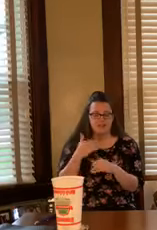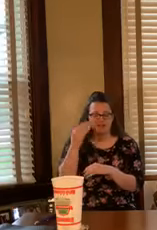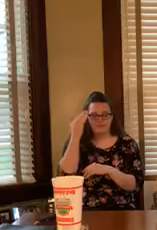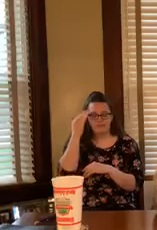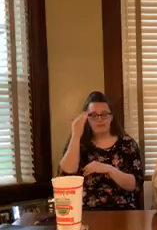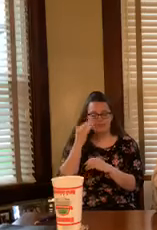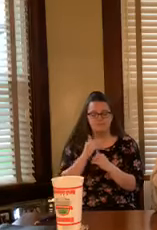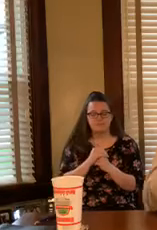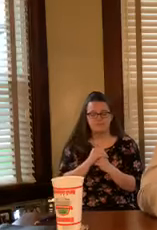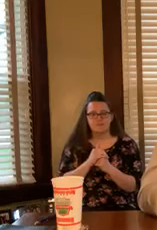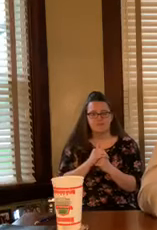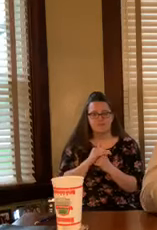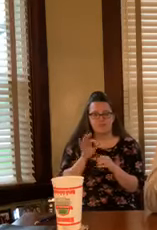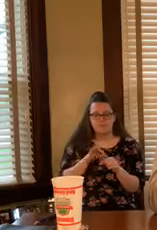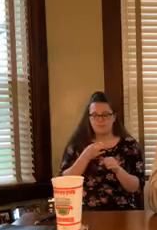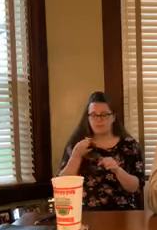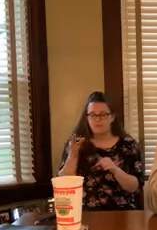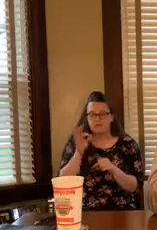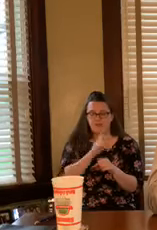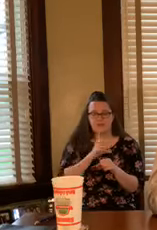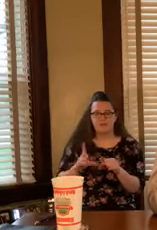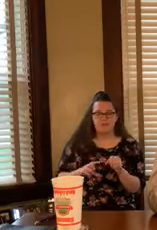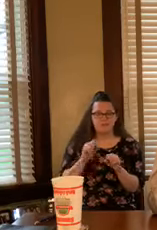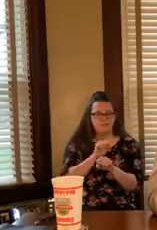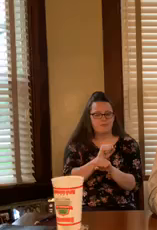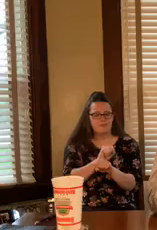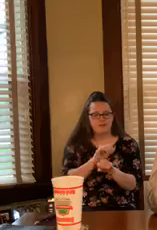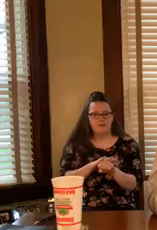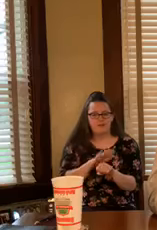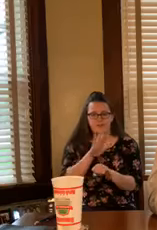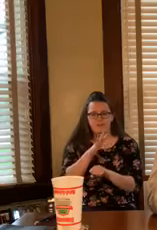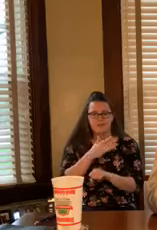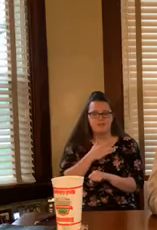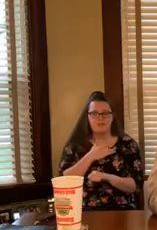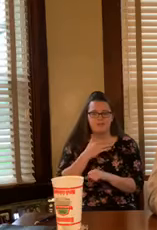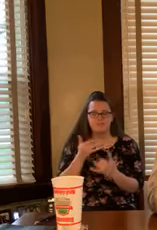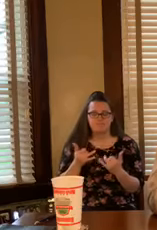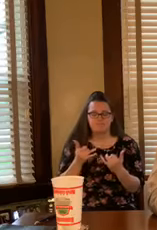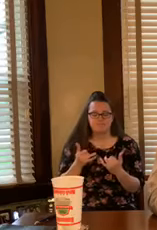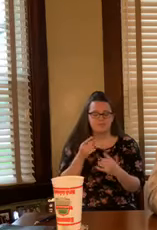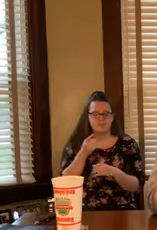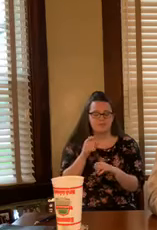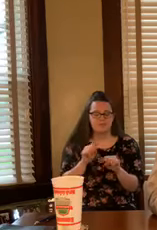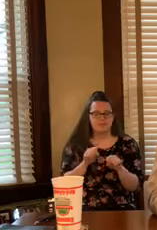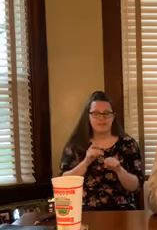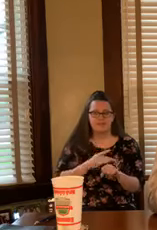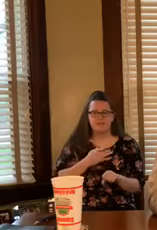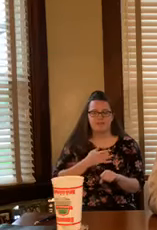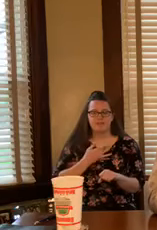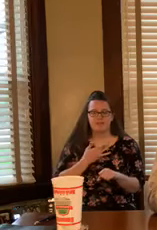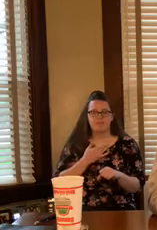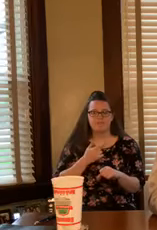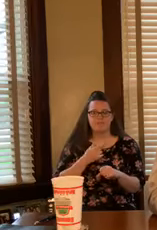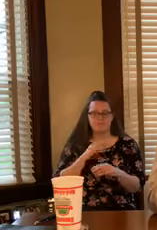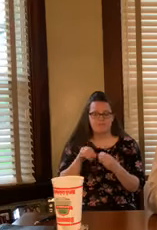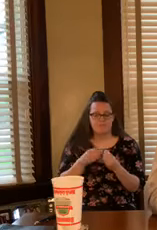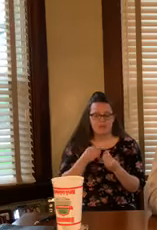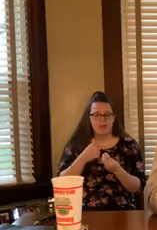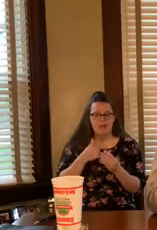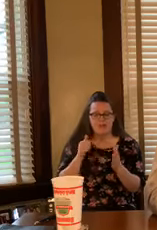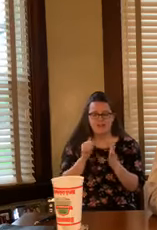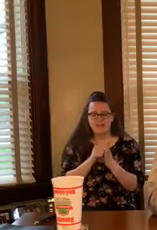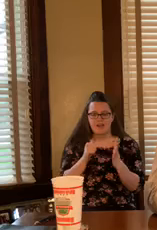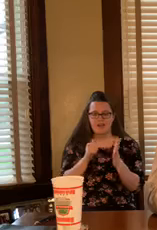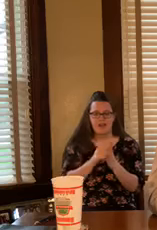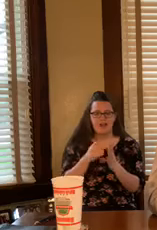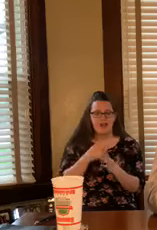a shadow of a doubt that the Spirit of the Lord is dealing with you, and you can feel it. When I knock on this table, I know